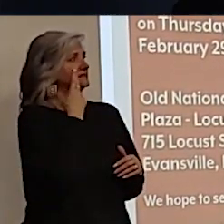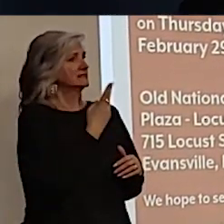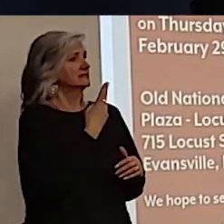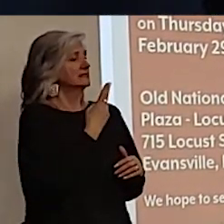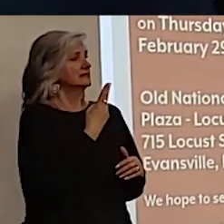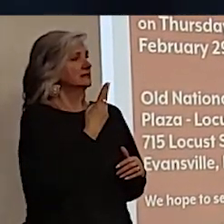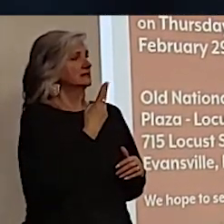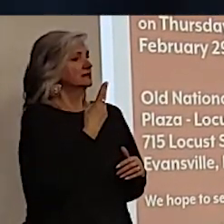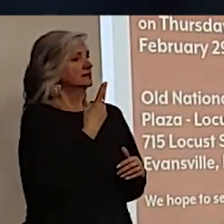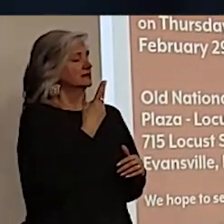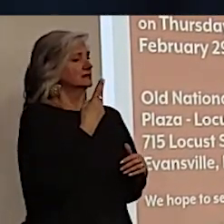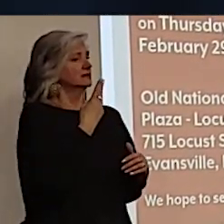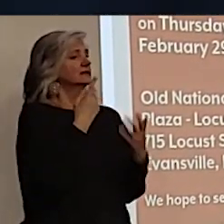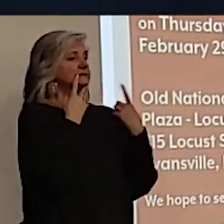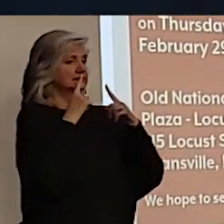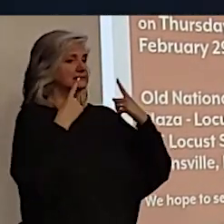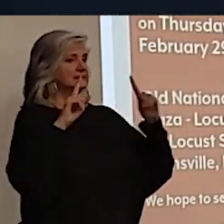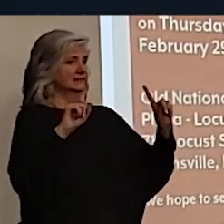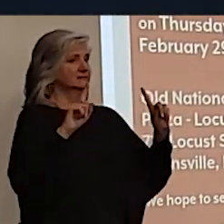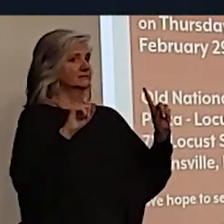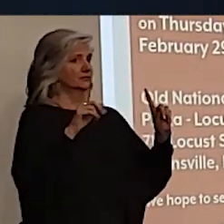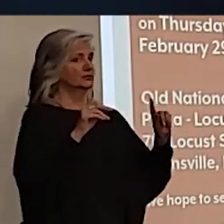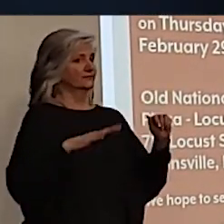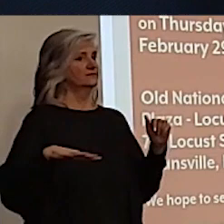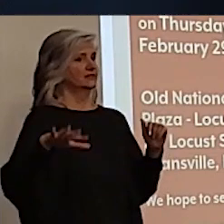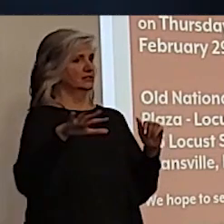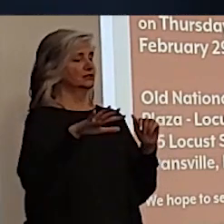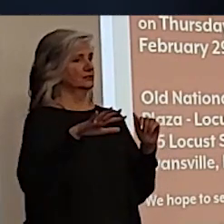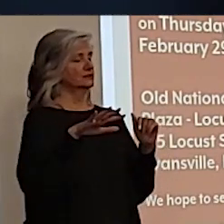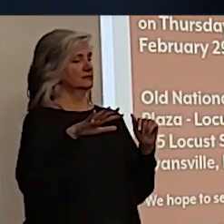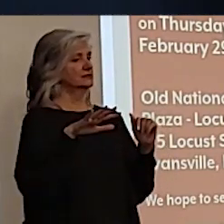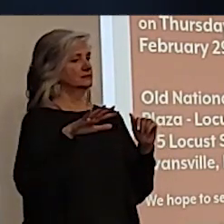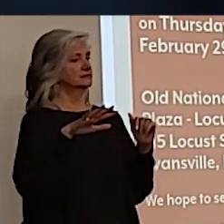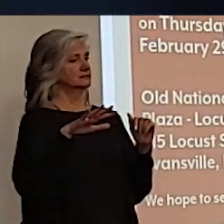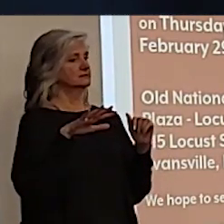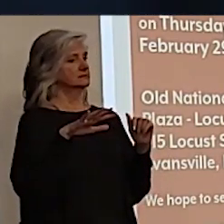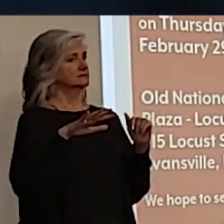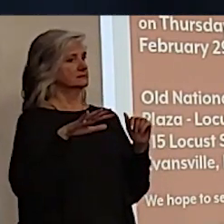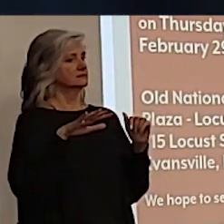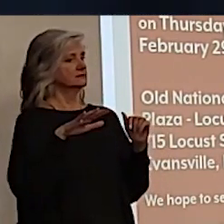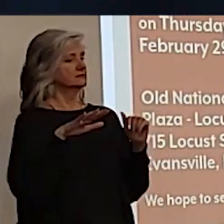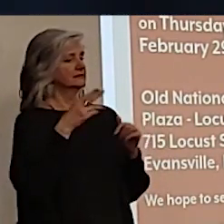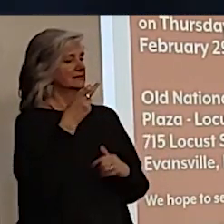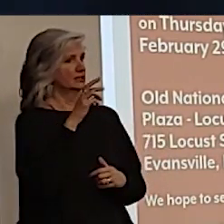We have seen very successful field hearings where customers have talked about